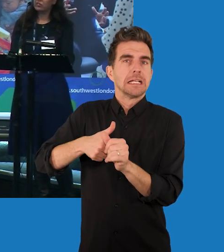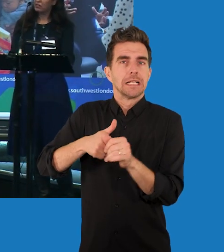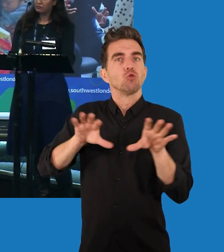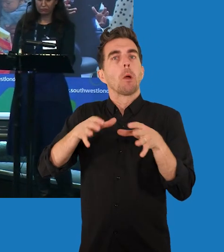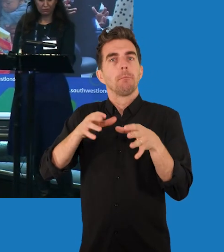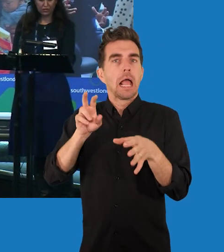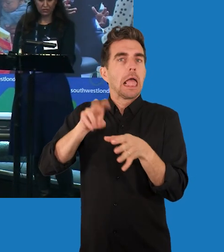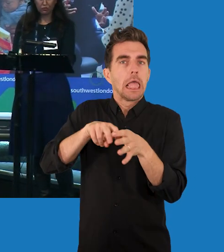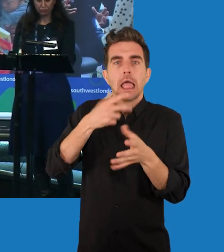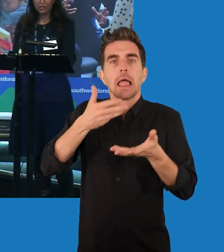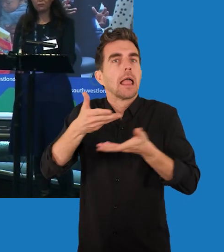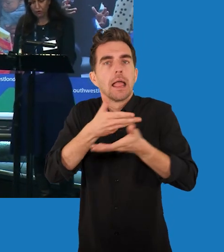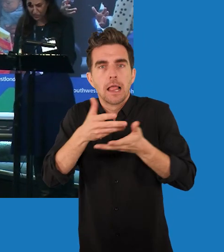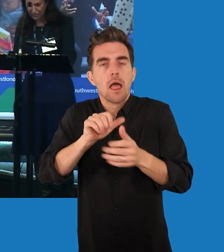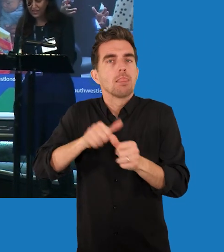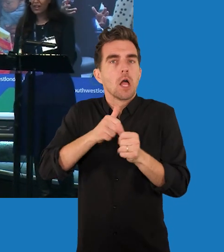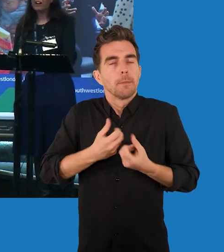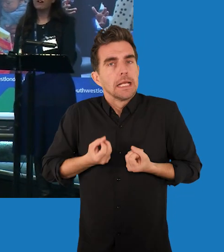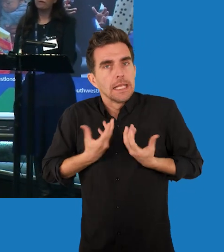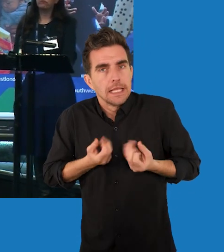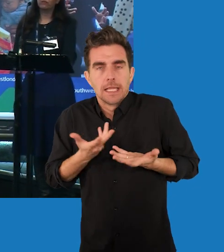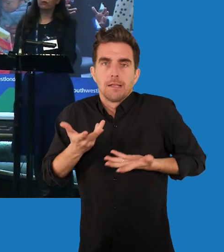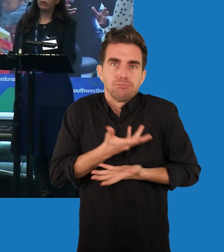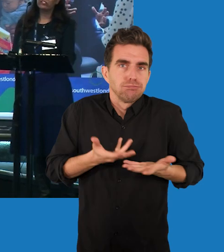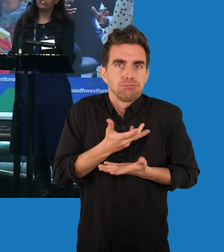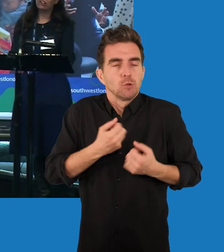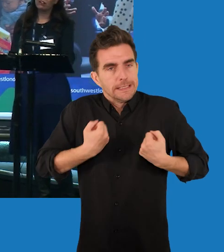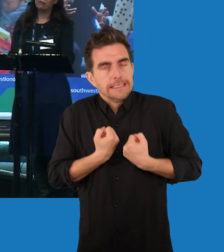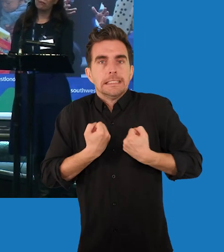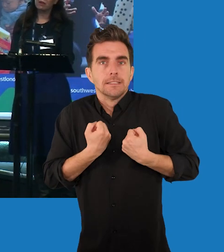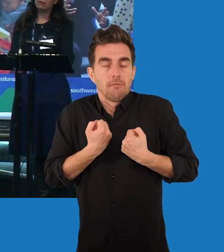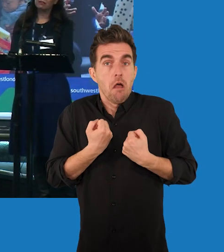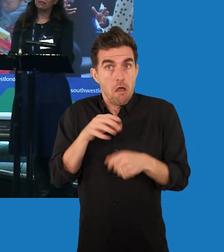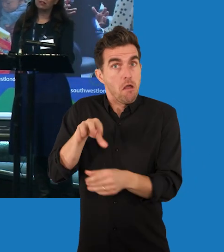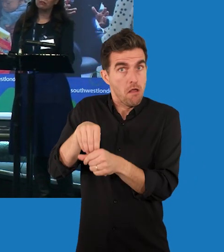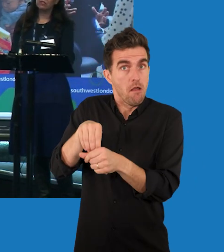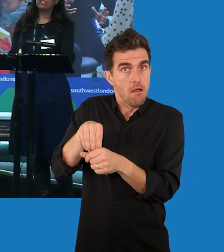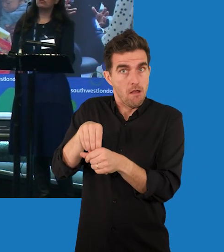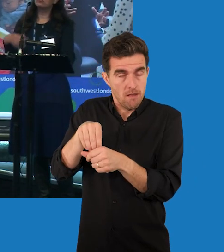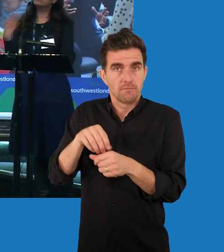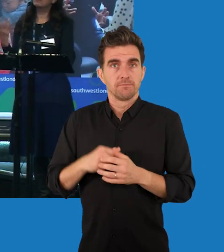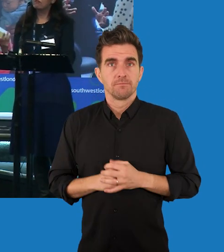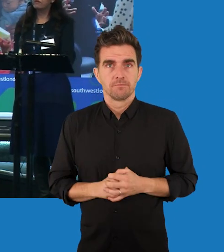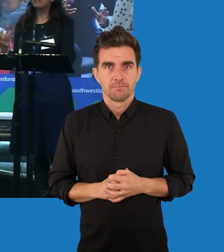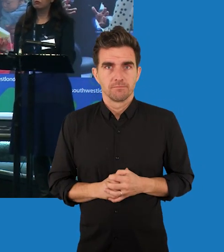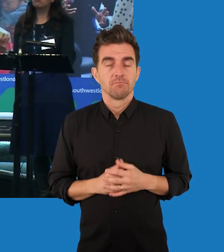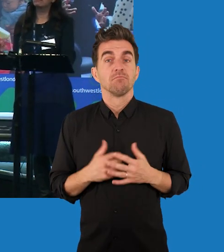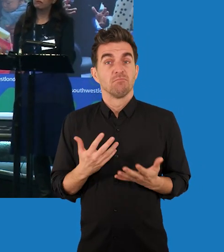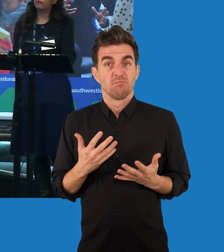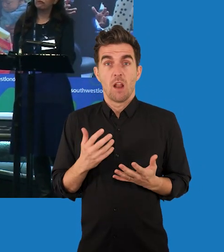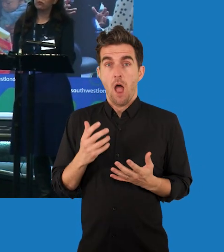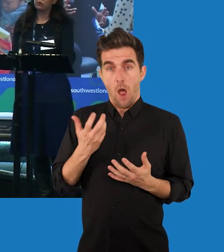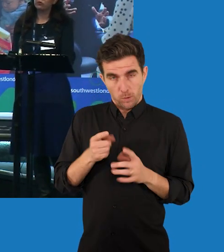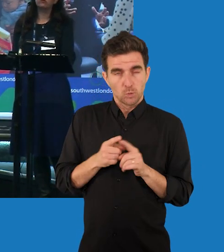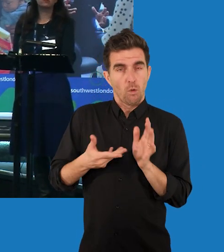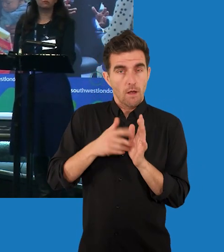called the Sun Project, which is a sort of a group